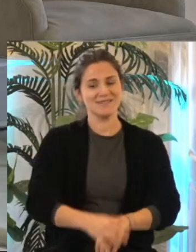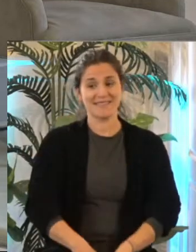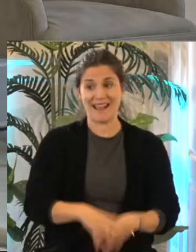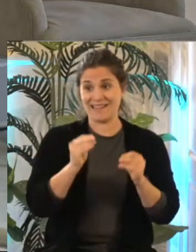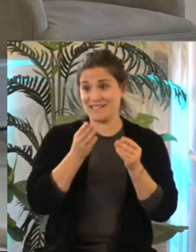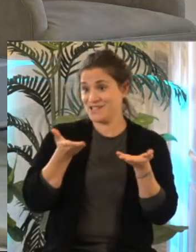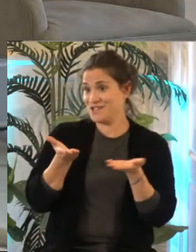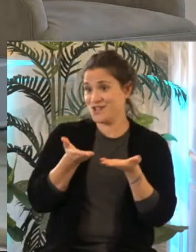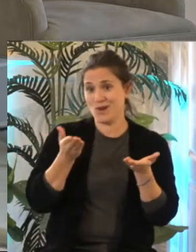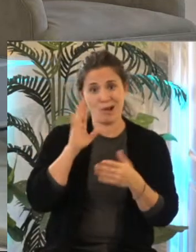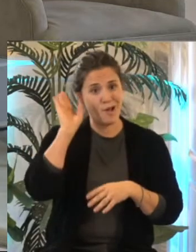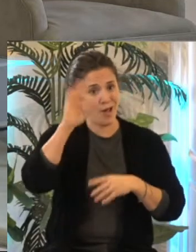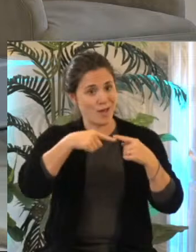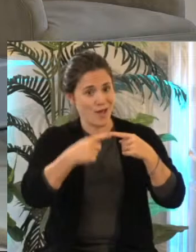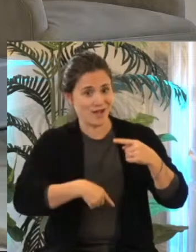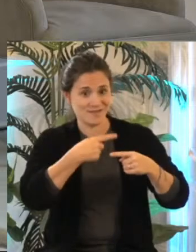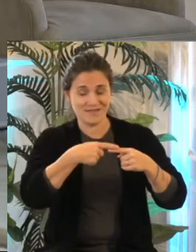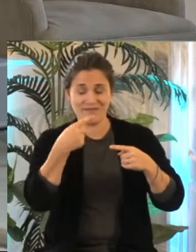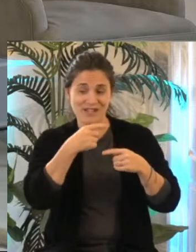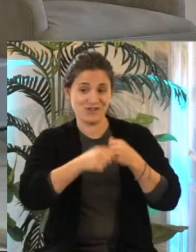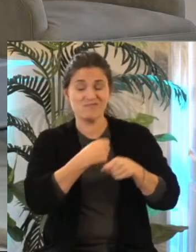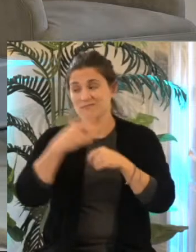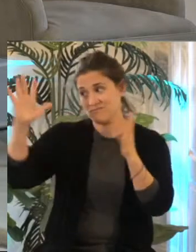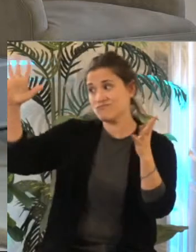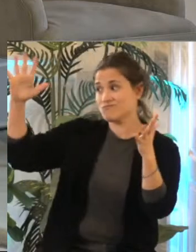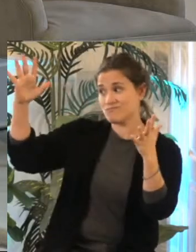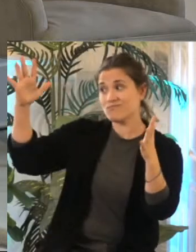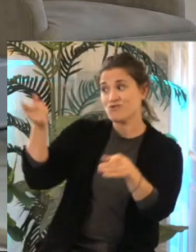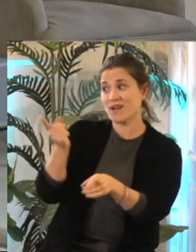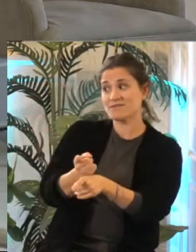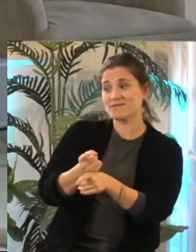right. and not just 1 month a year. Amen?